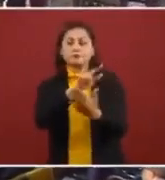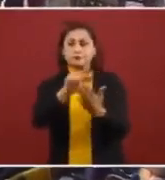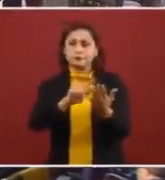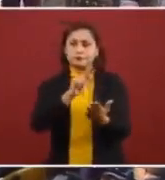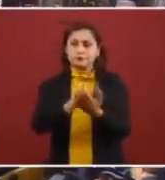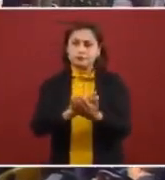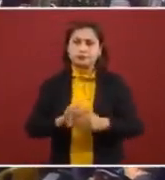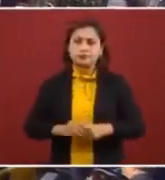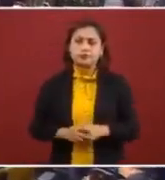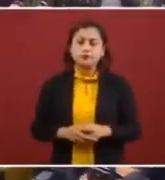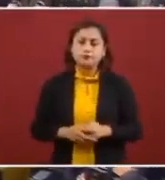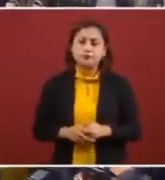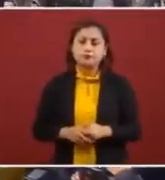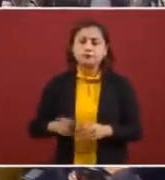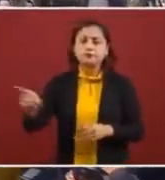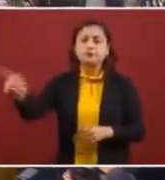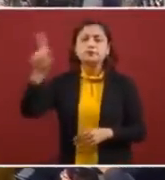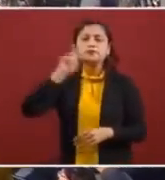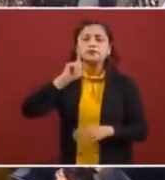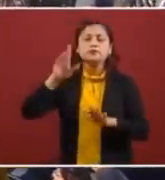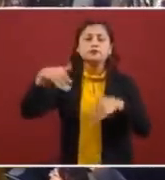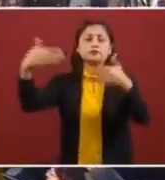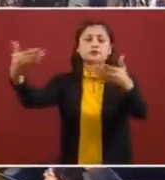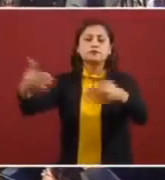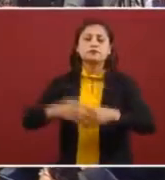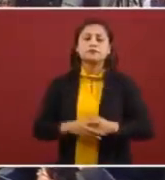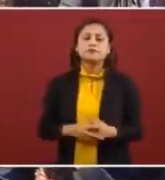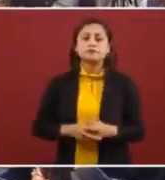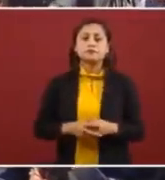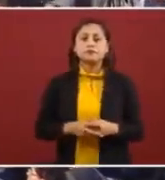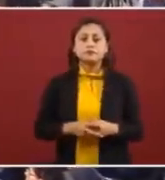So now the women in the back.